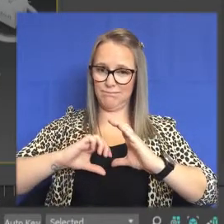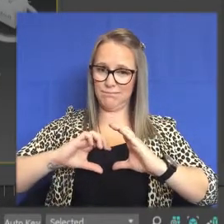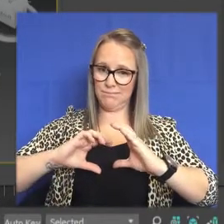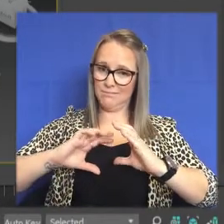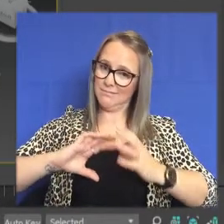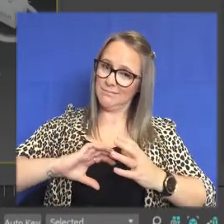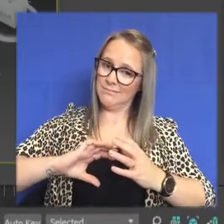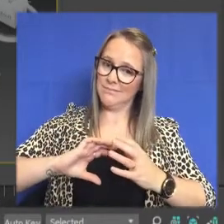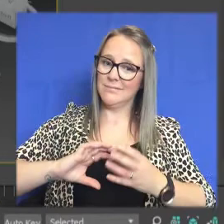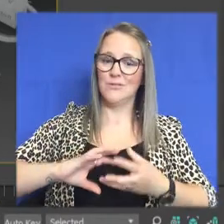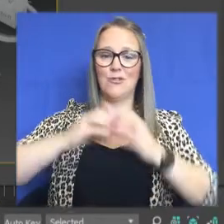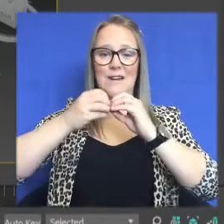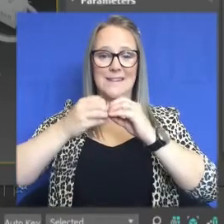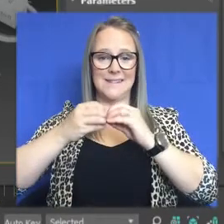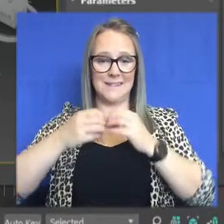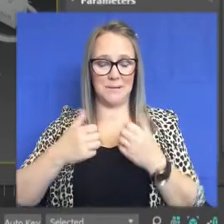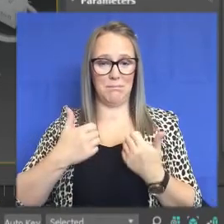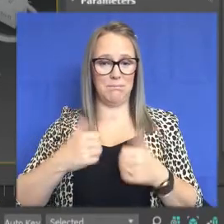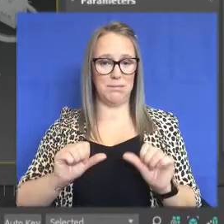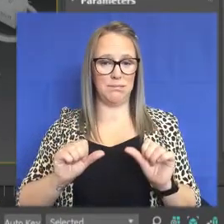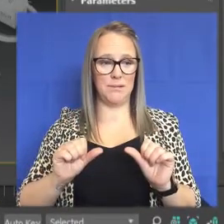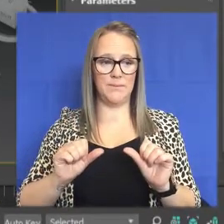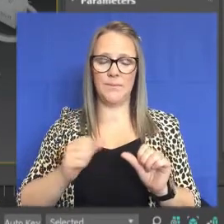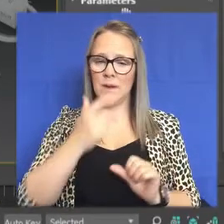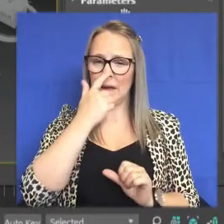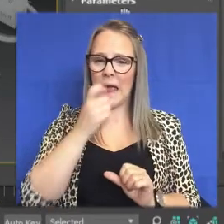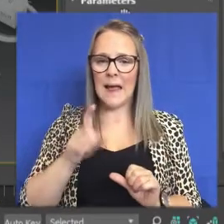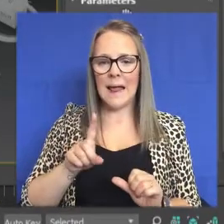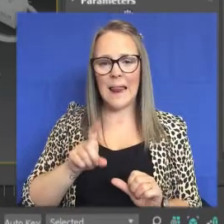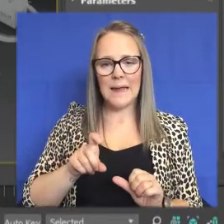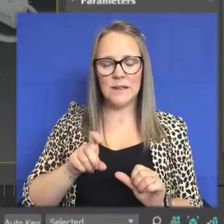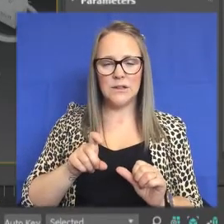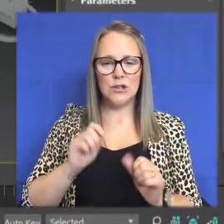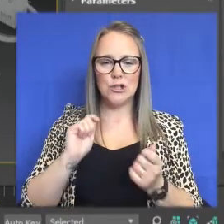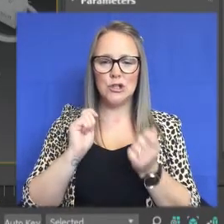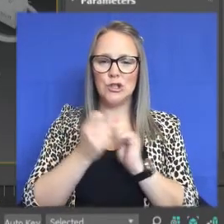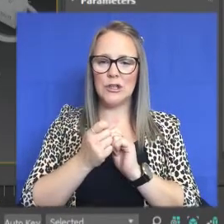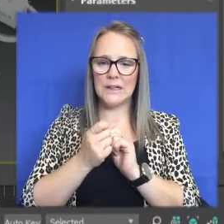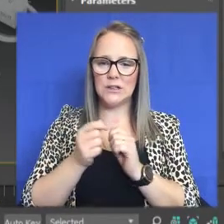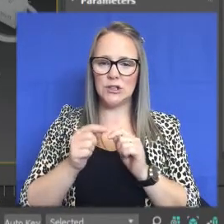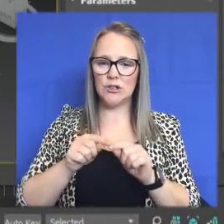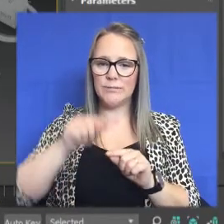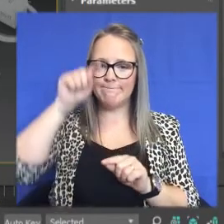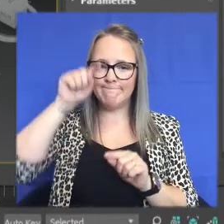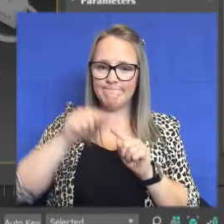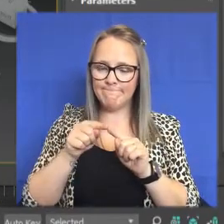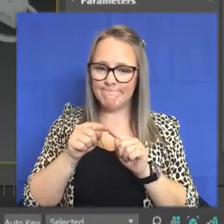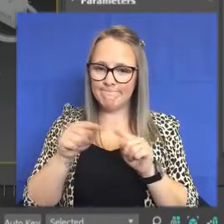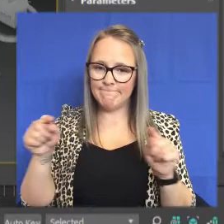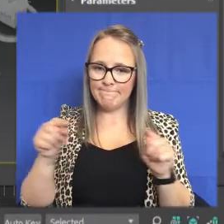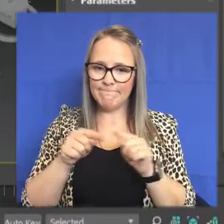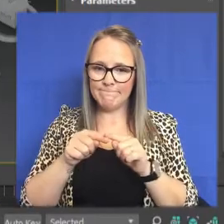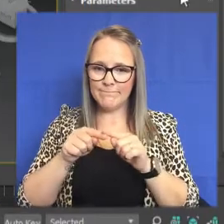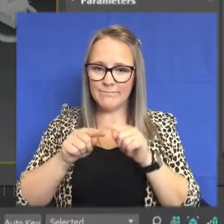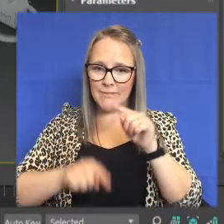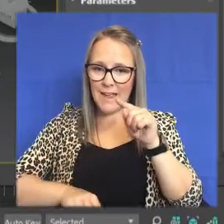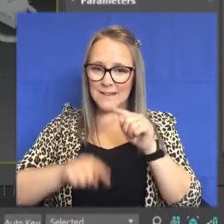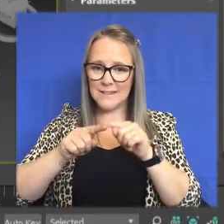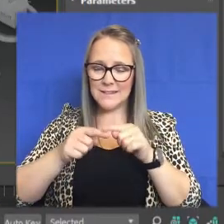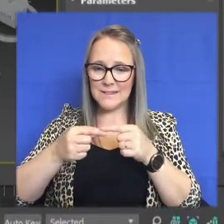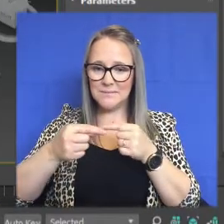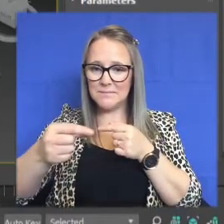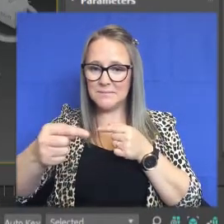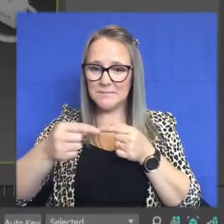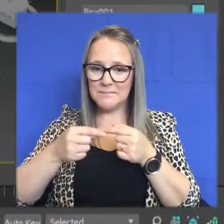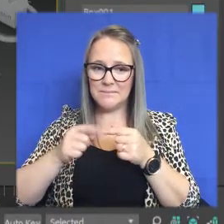created, we can left click to actually change the parameters. Now, on the command panel on the right